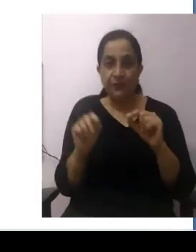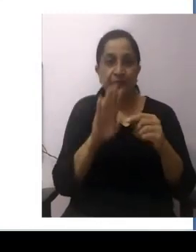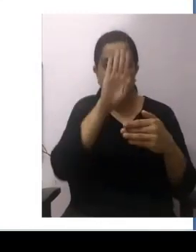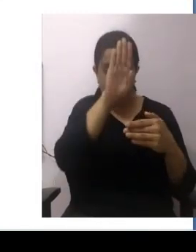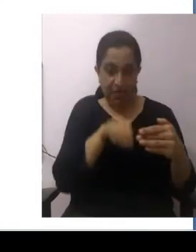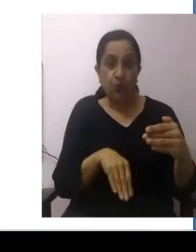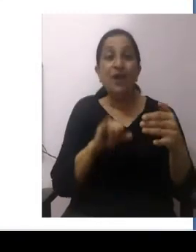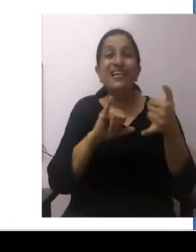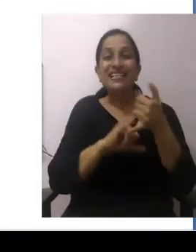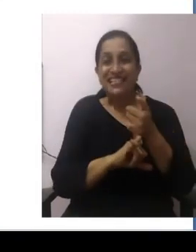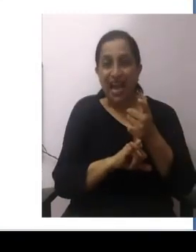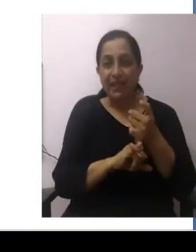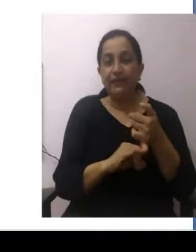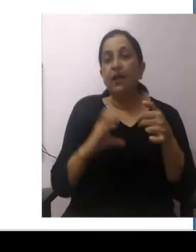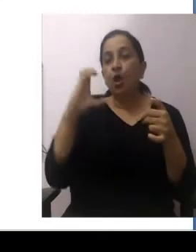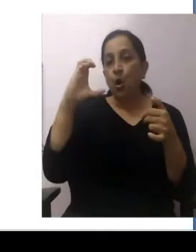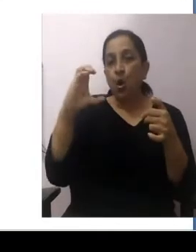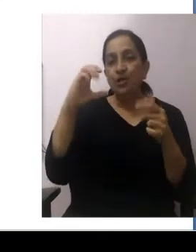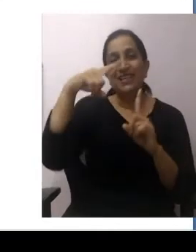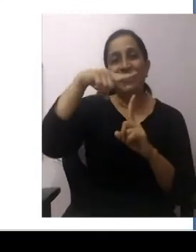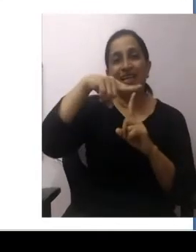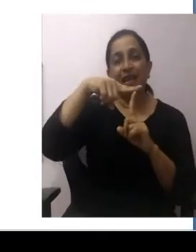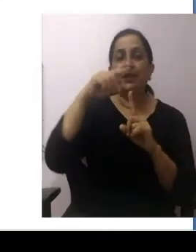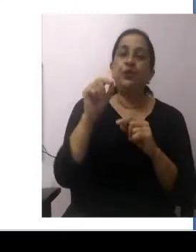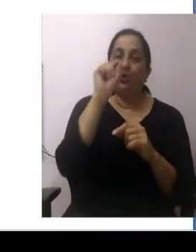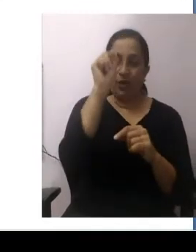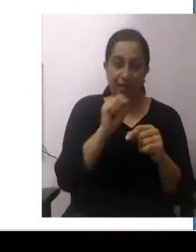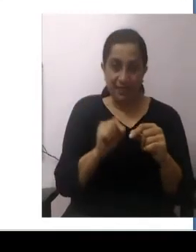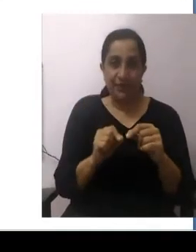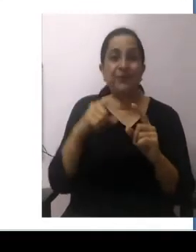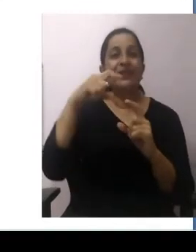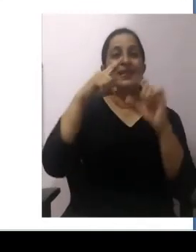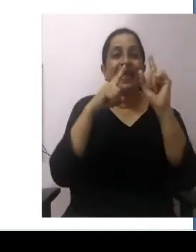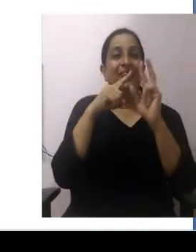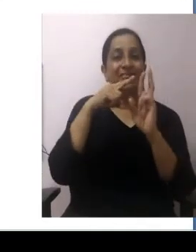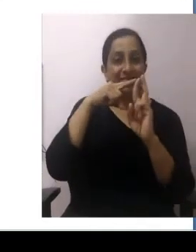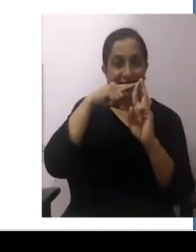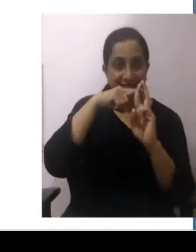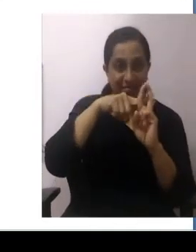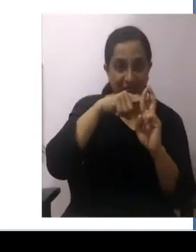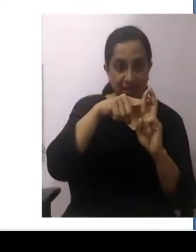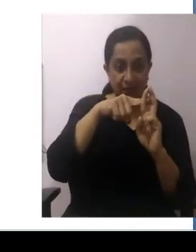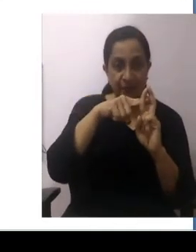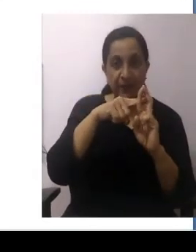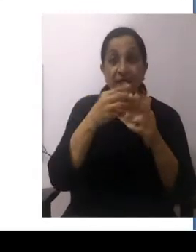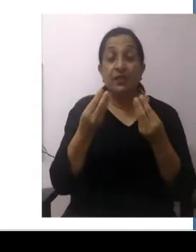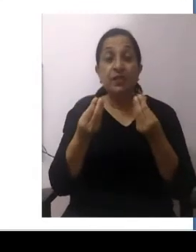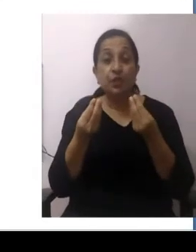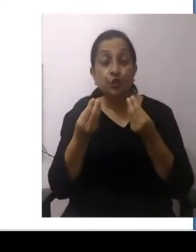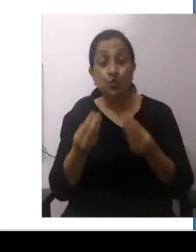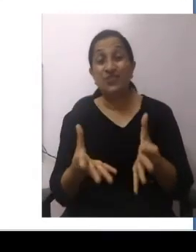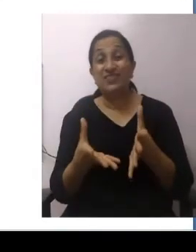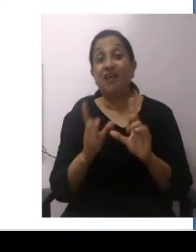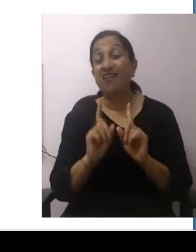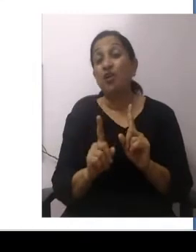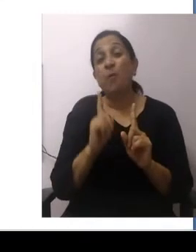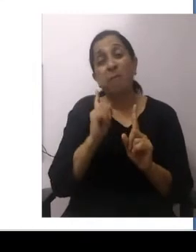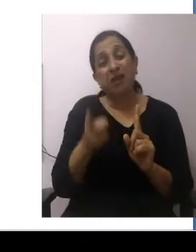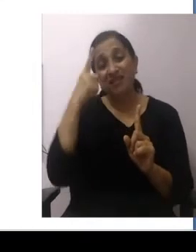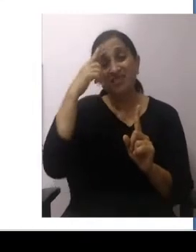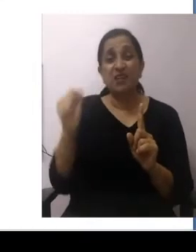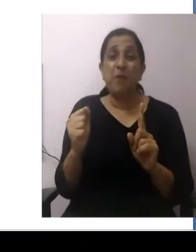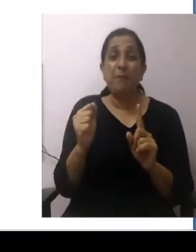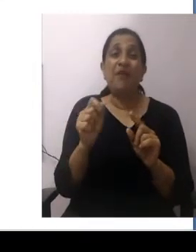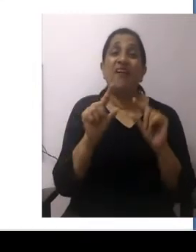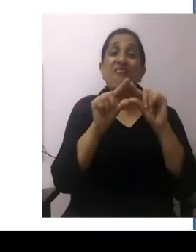write sin theta, cos theta and tan theta. To start with, at least you must remember these